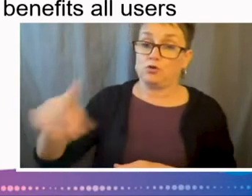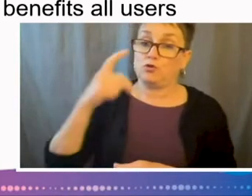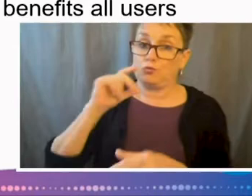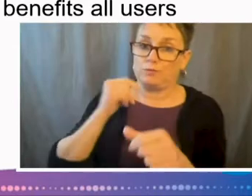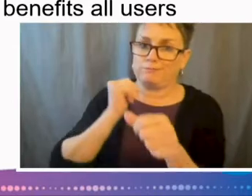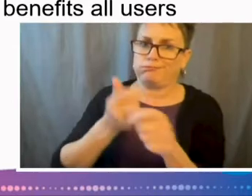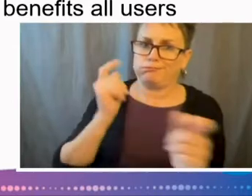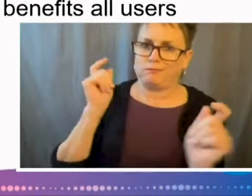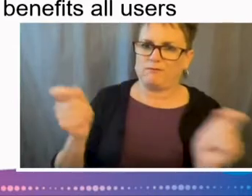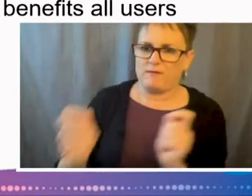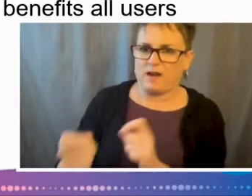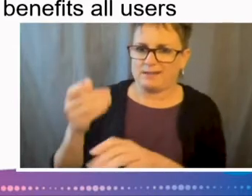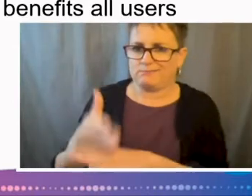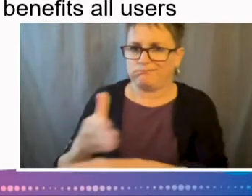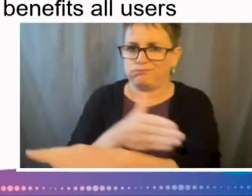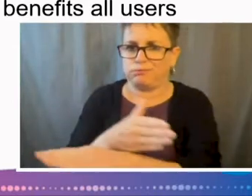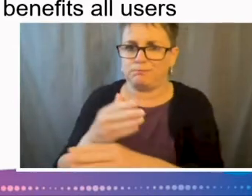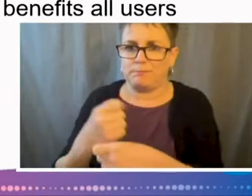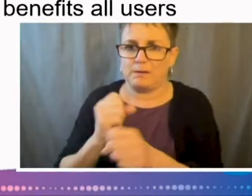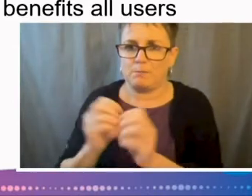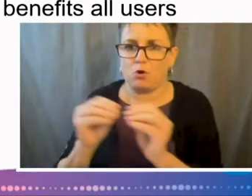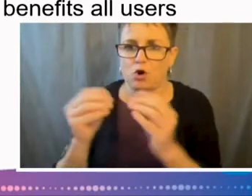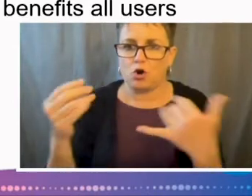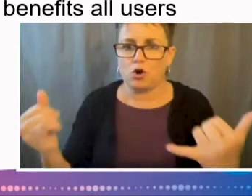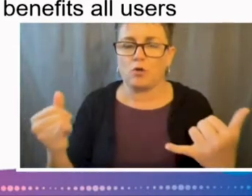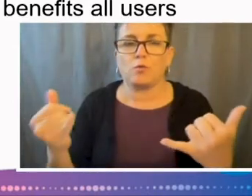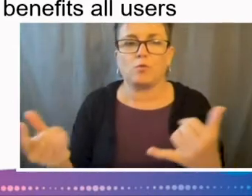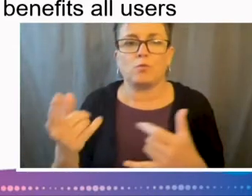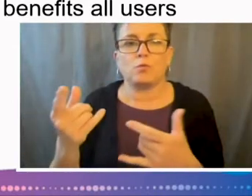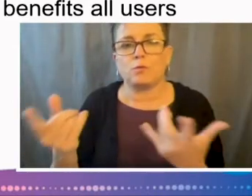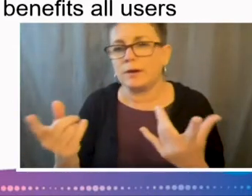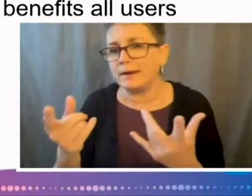added in information such as inclusivity,